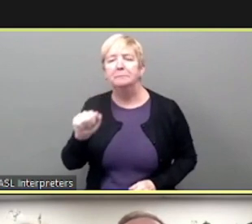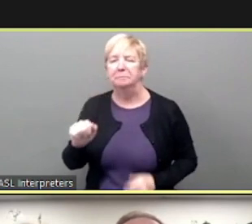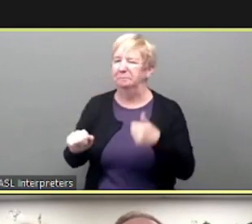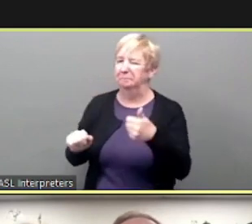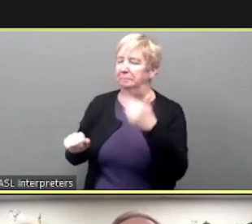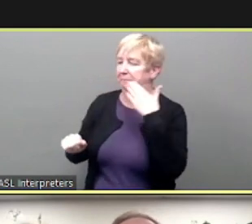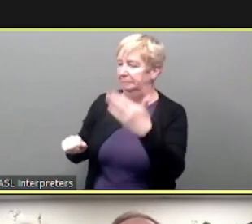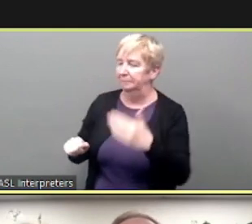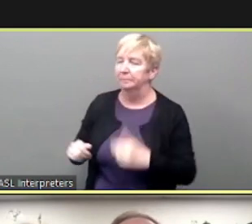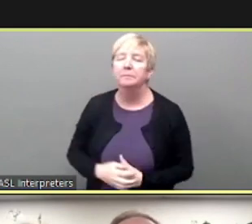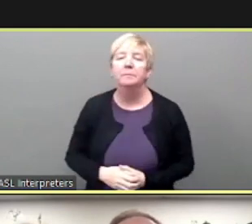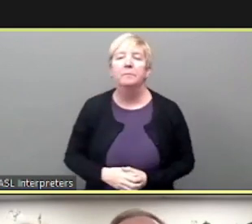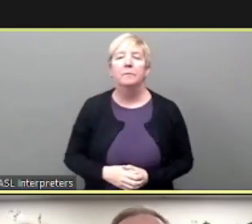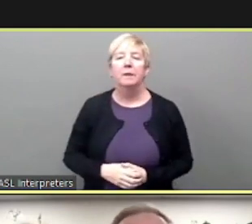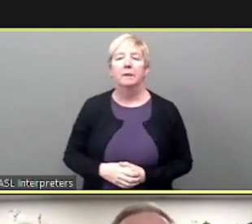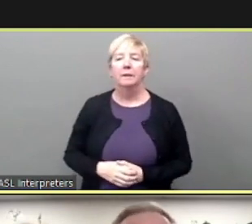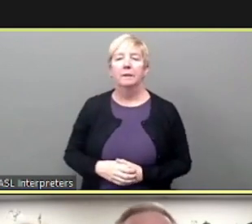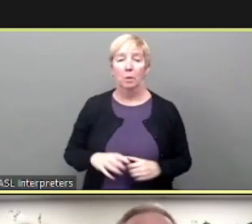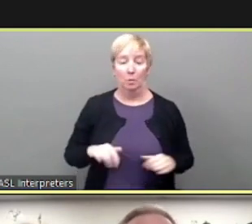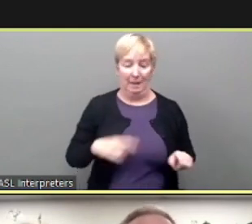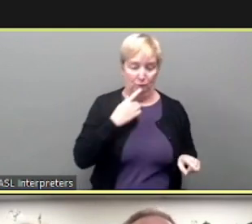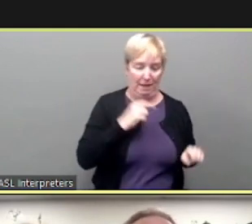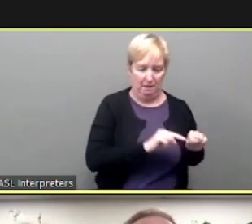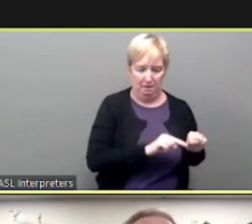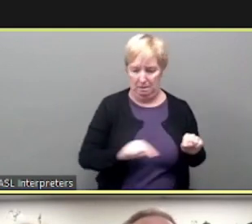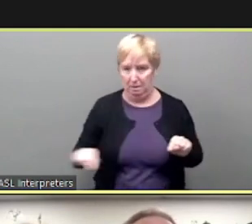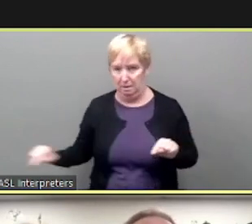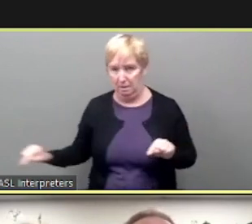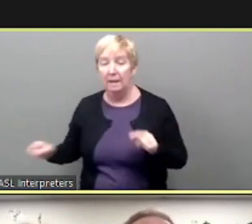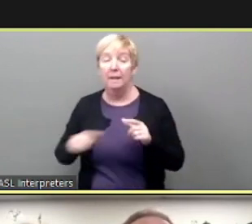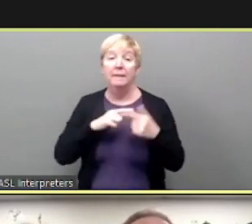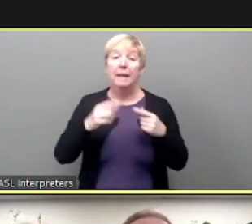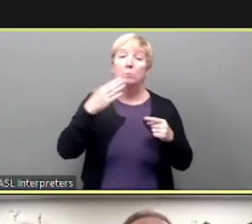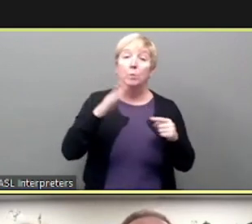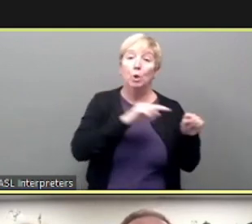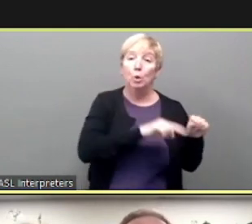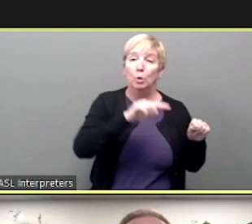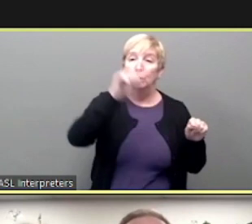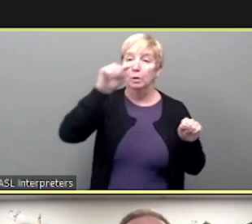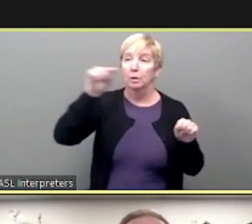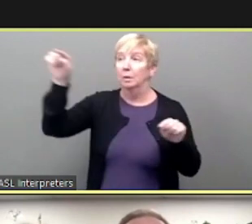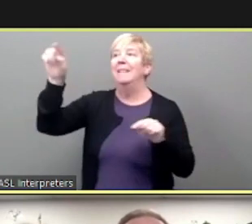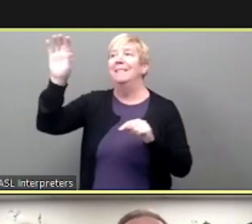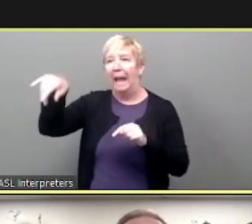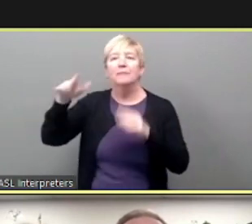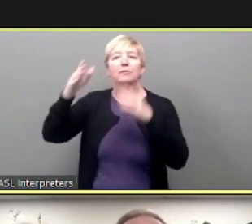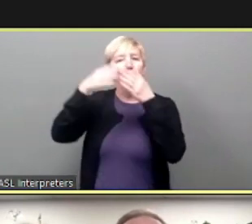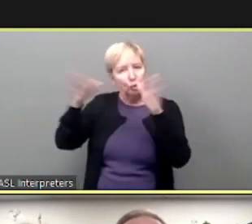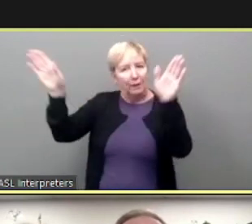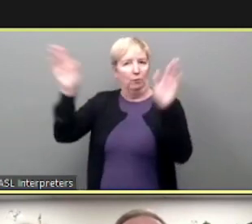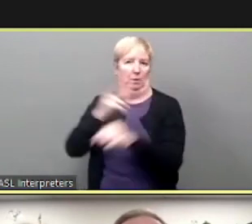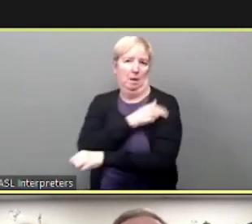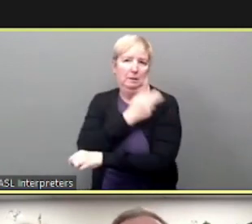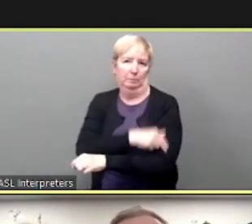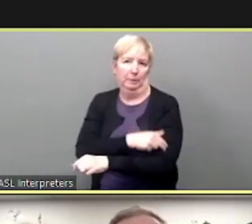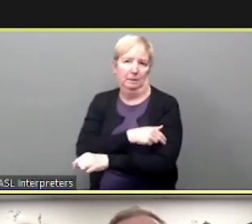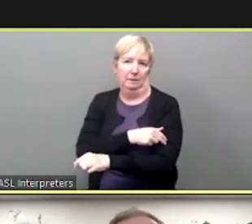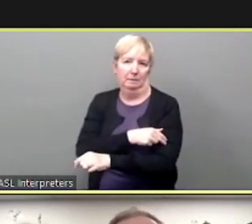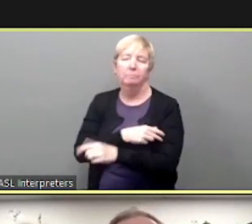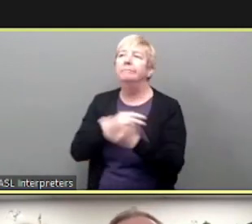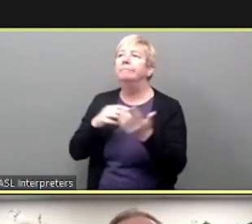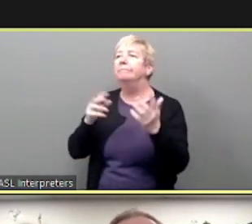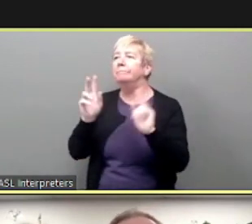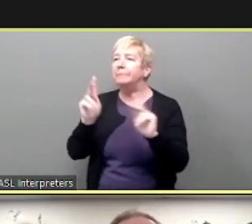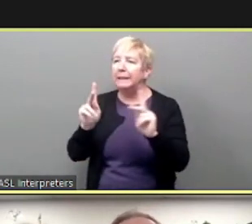go. And then, however, on the blue one above, that's the general medical surgical beds. And we are seeing a further